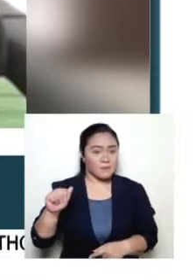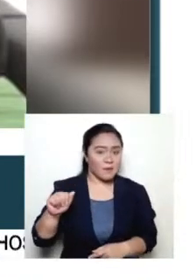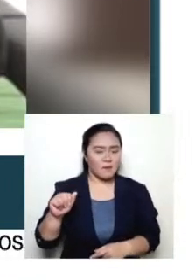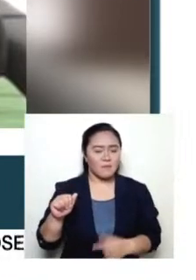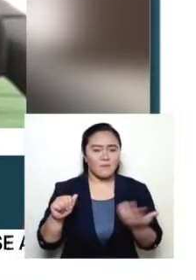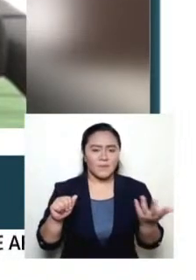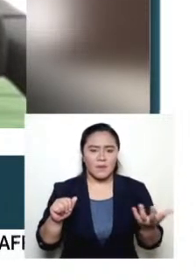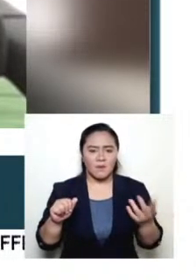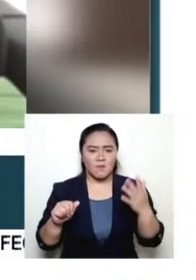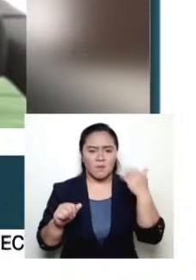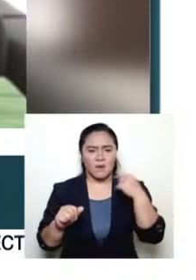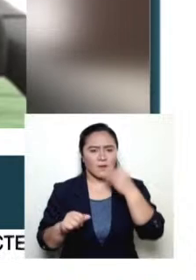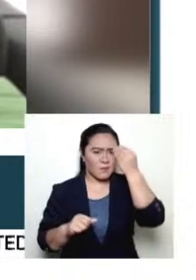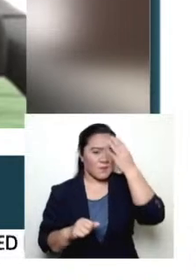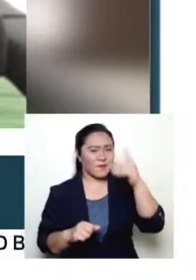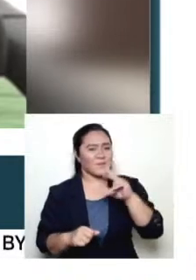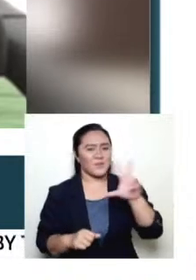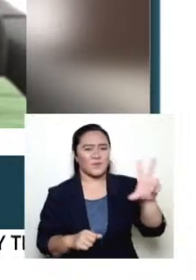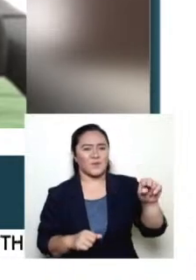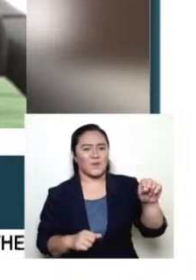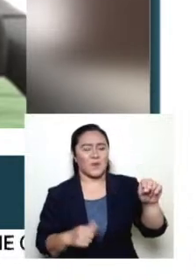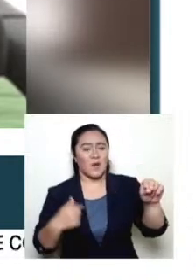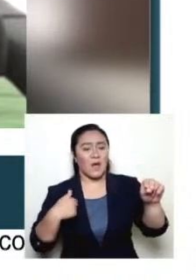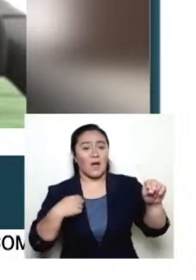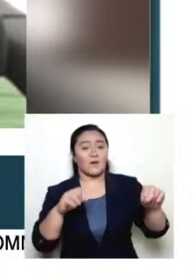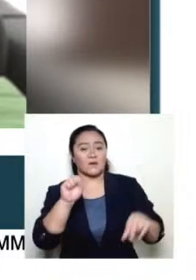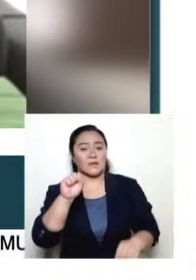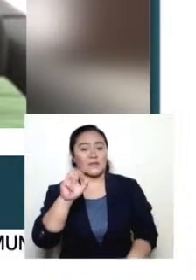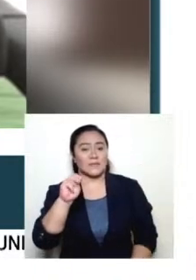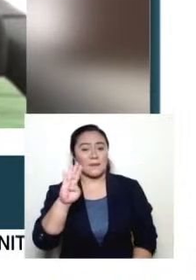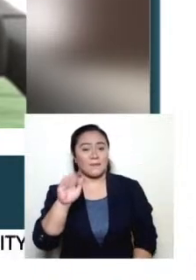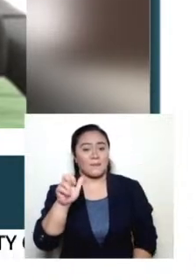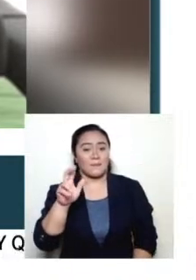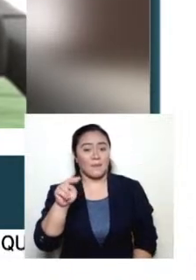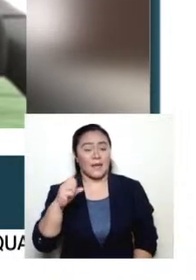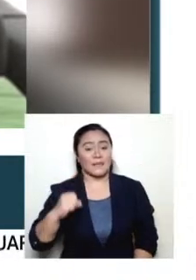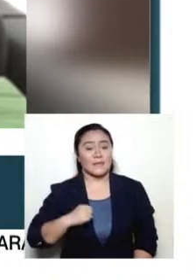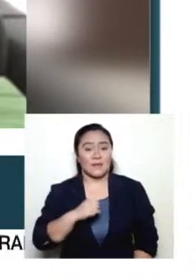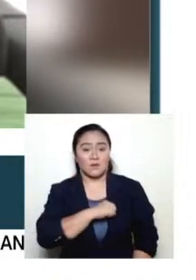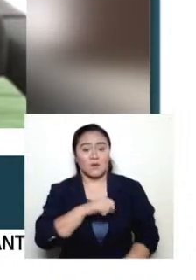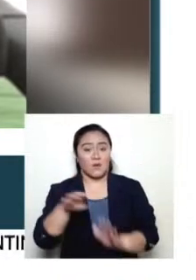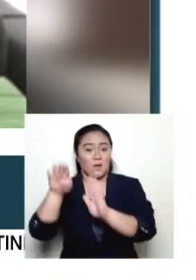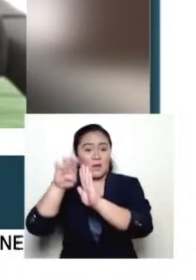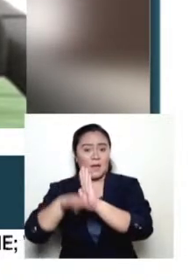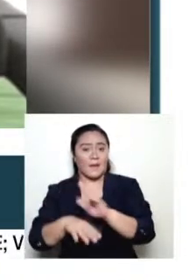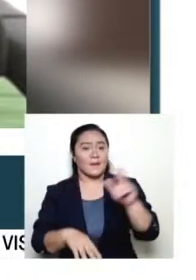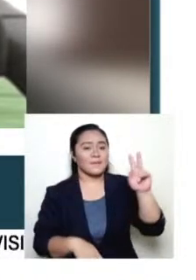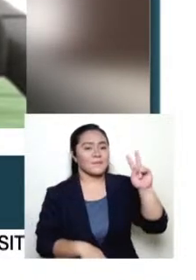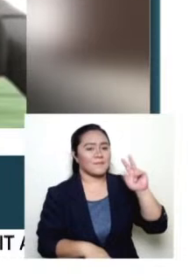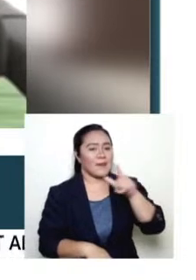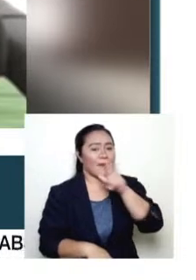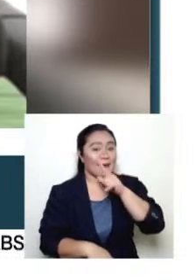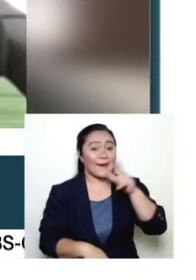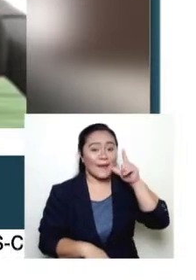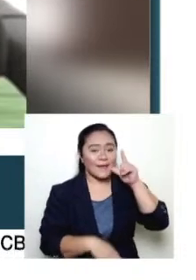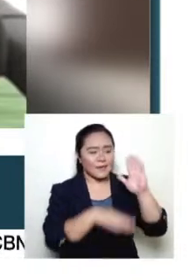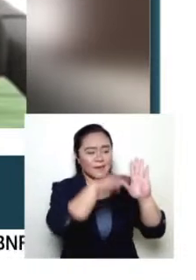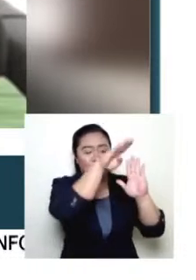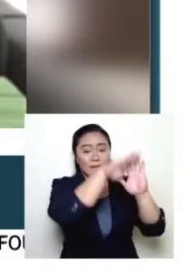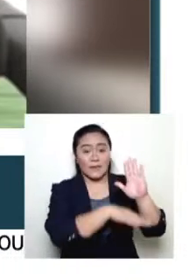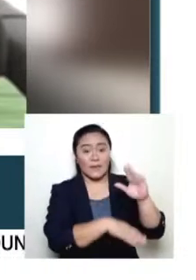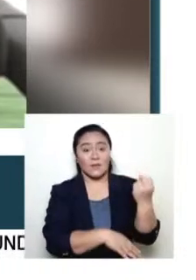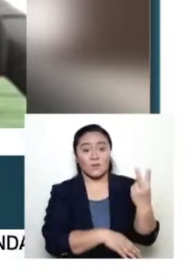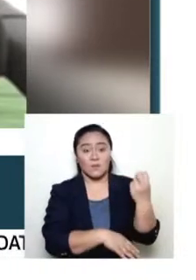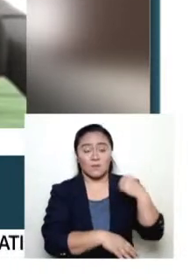hindi nga ako isang bayan senatorial slate ako. Pero may 12 slate naman si VP Lenny eh. So even his